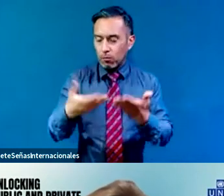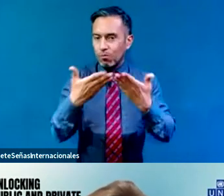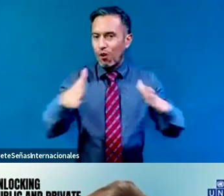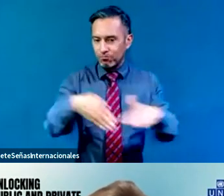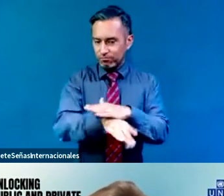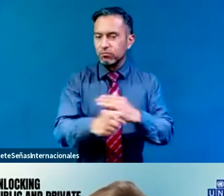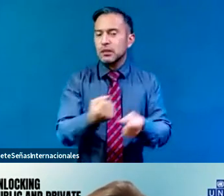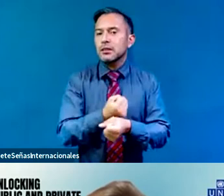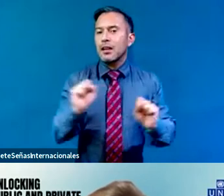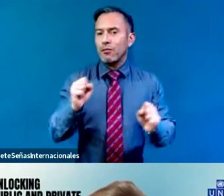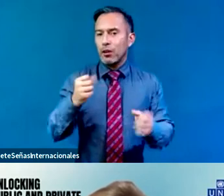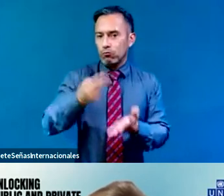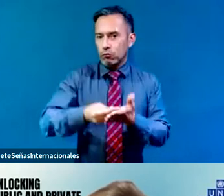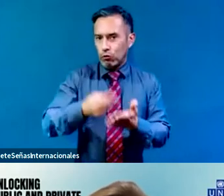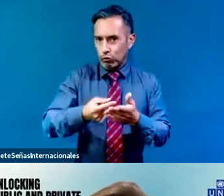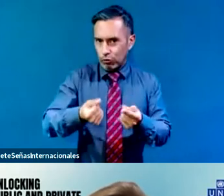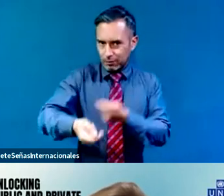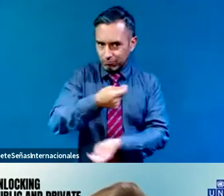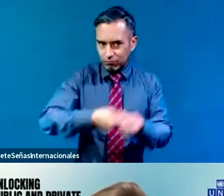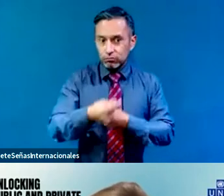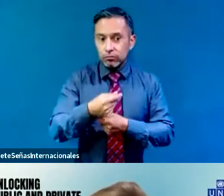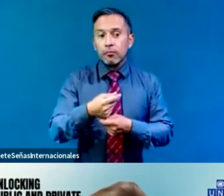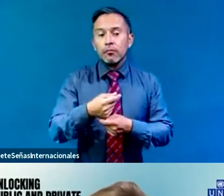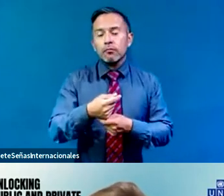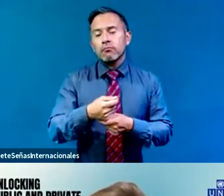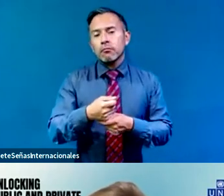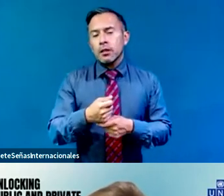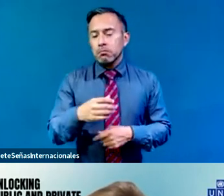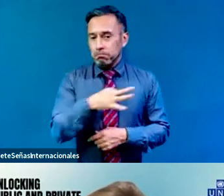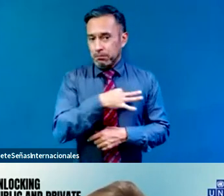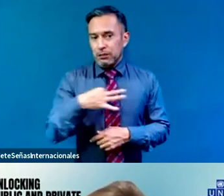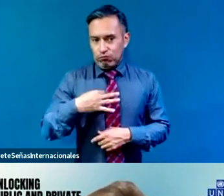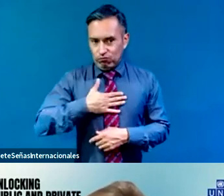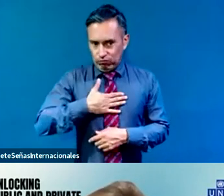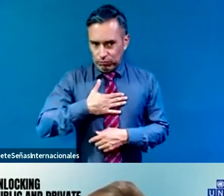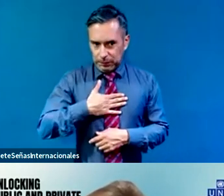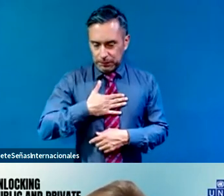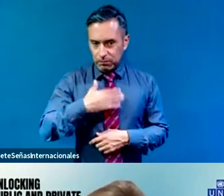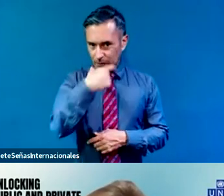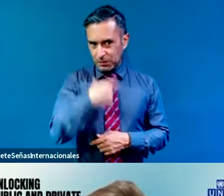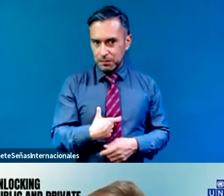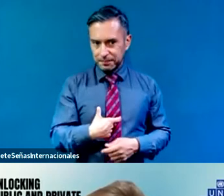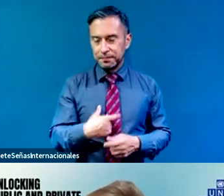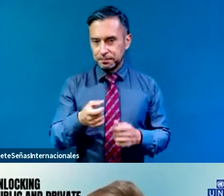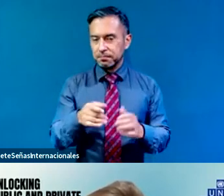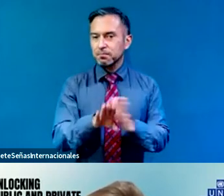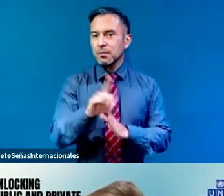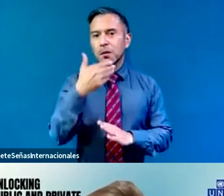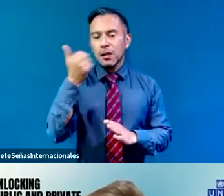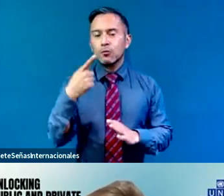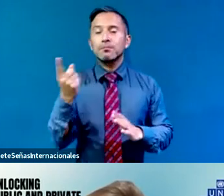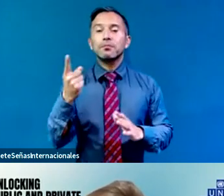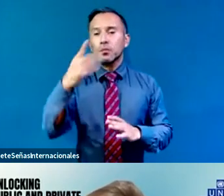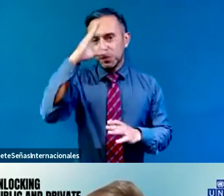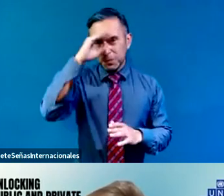reduce the current 9% access gap by creating demand-driven financial products and services, strengthening usage, and generating an